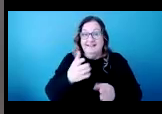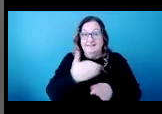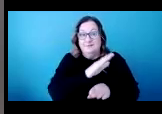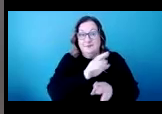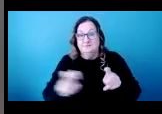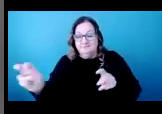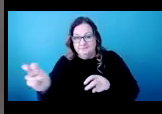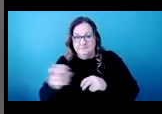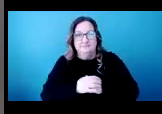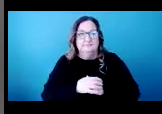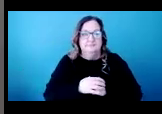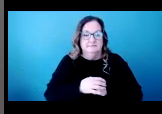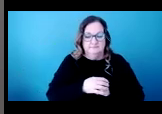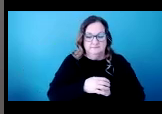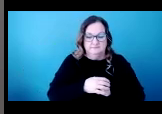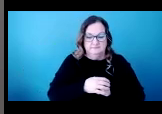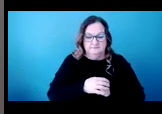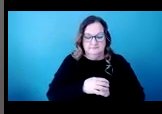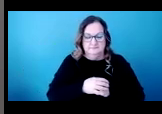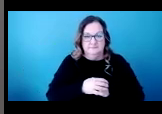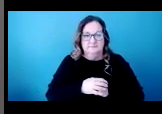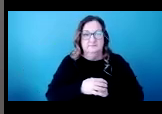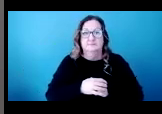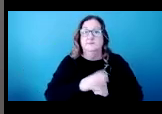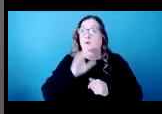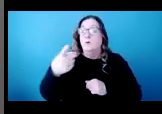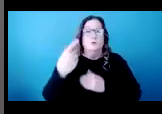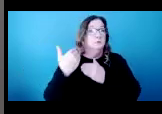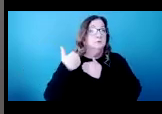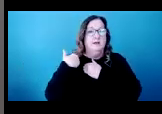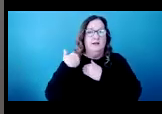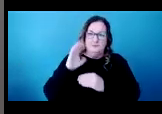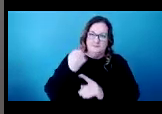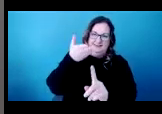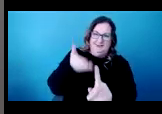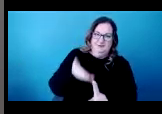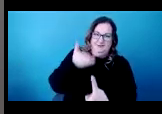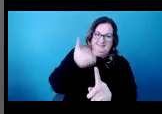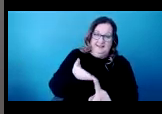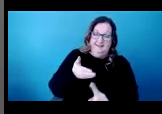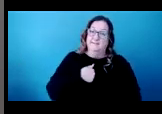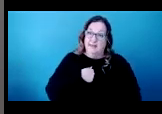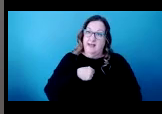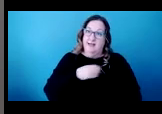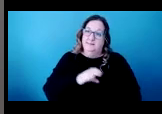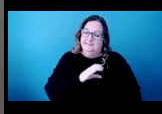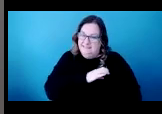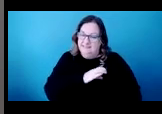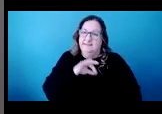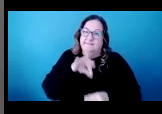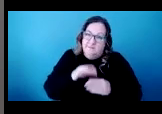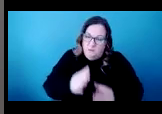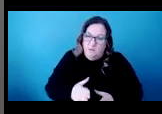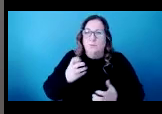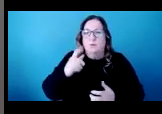coming to think about advocating. But your only task is to be yourself, a citizen and voter who wants government policies to work for the